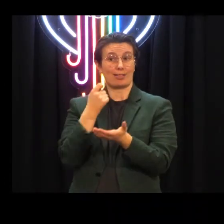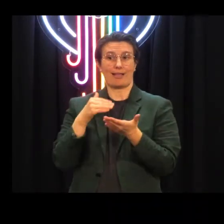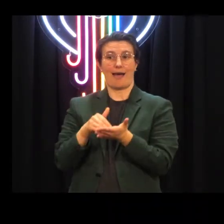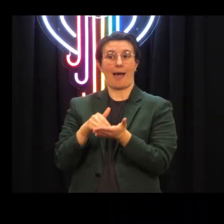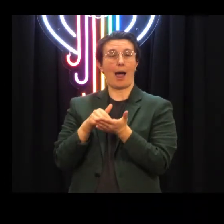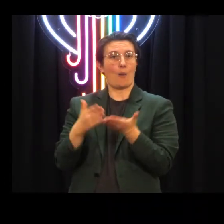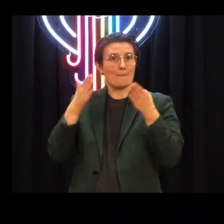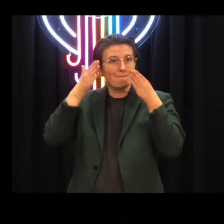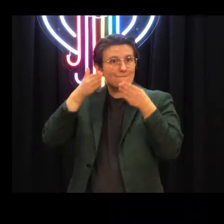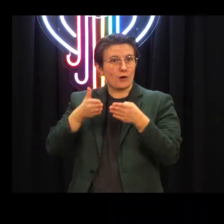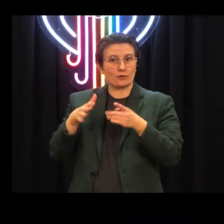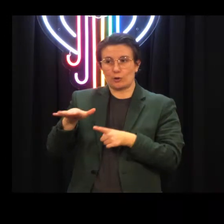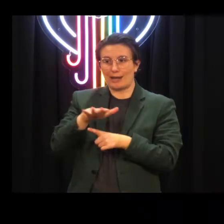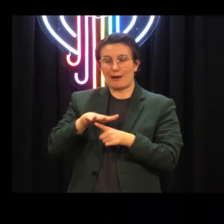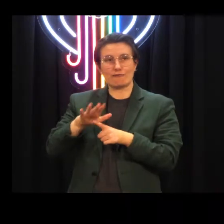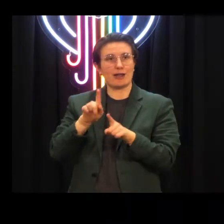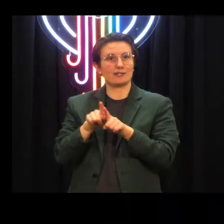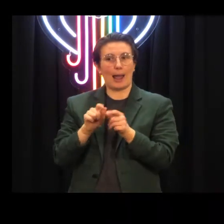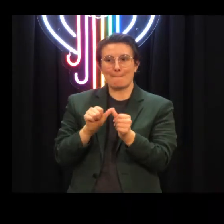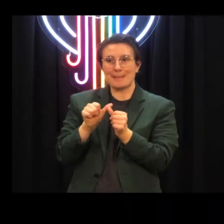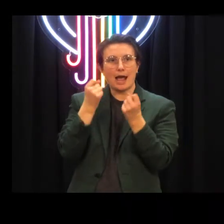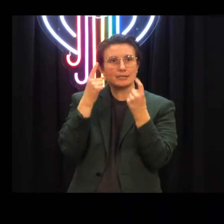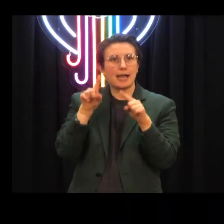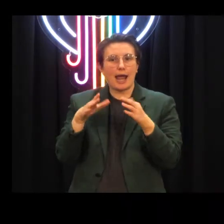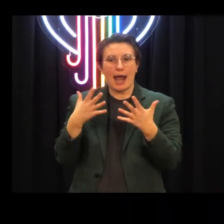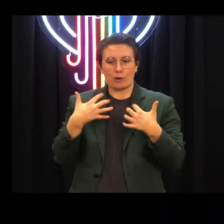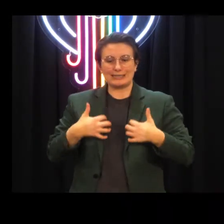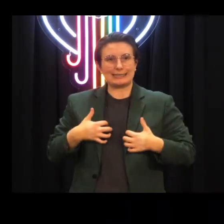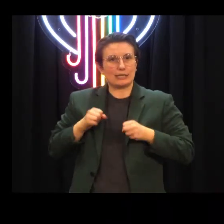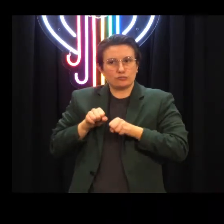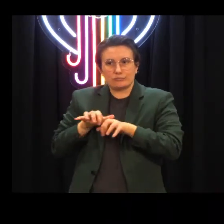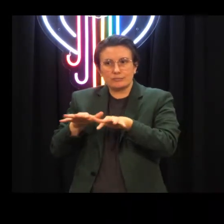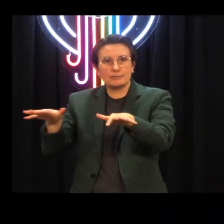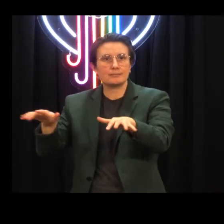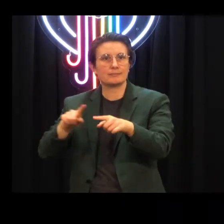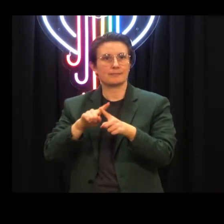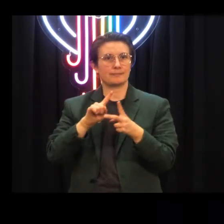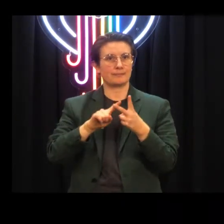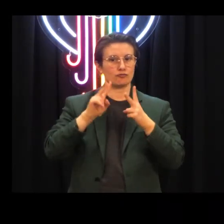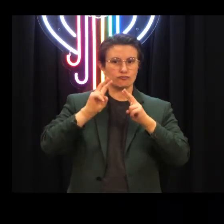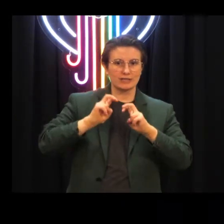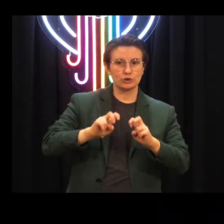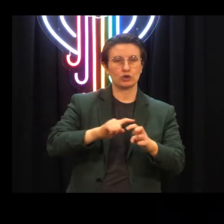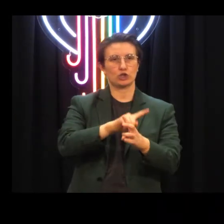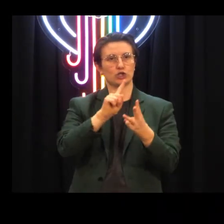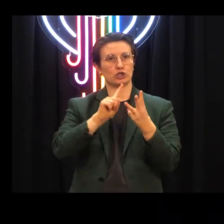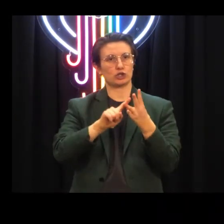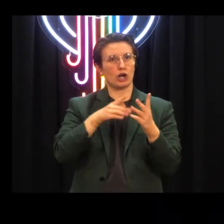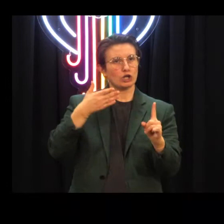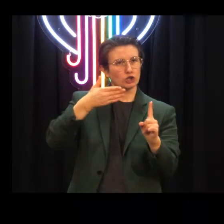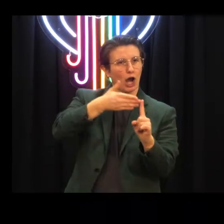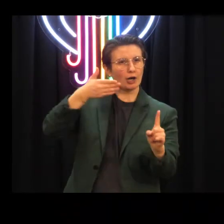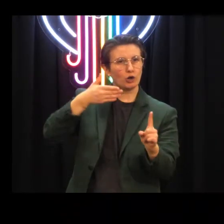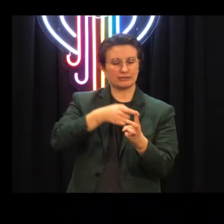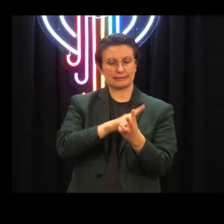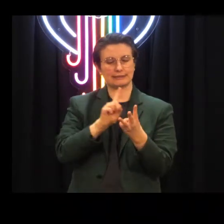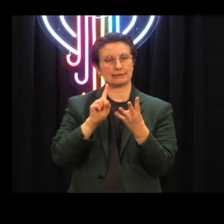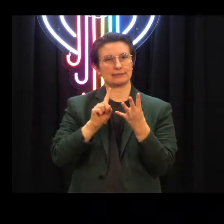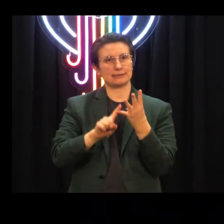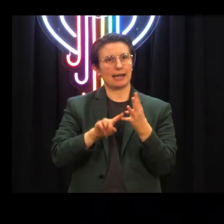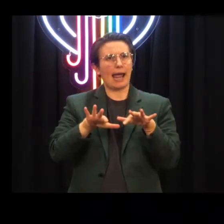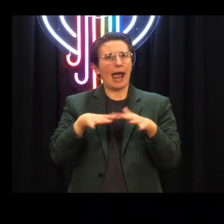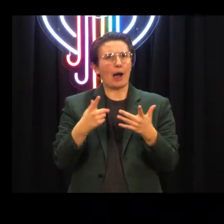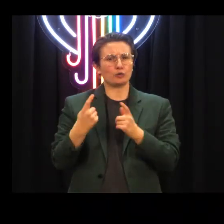transmission, further vaccine research, diagnostics, surveillance, and therapeutics. I want to encourage researchers